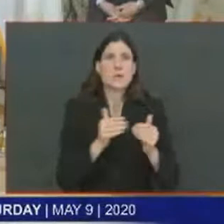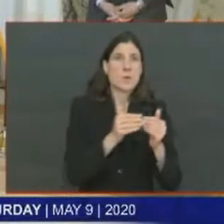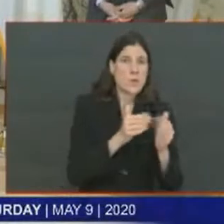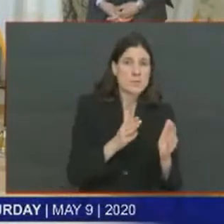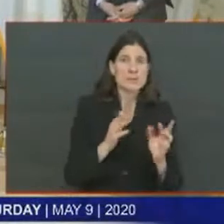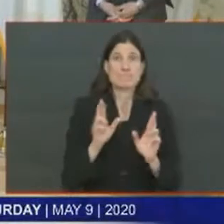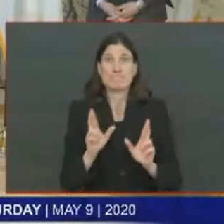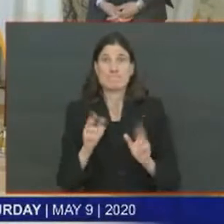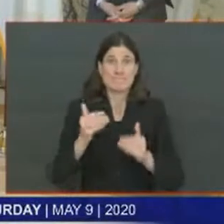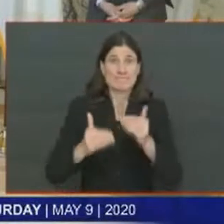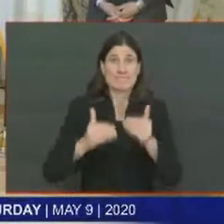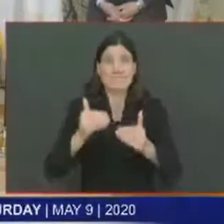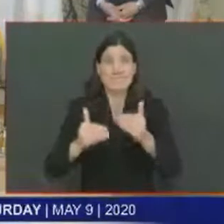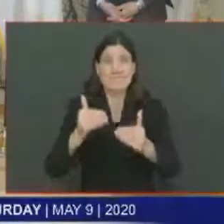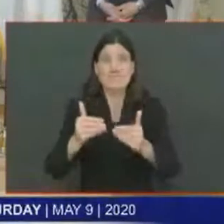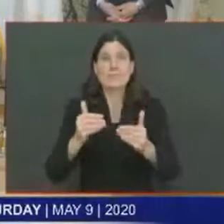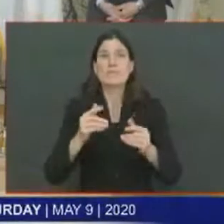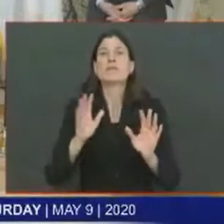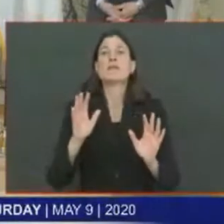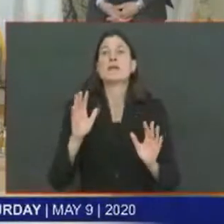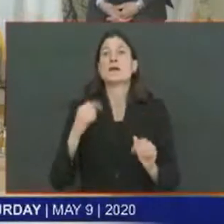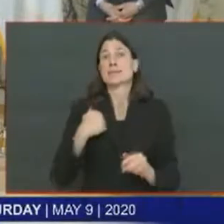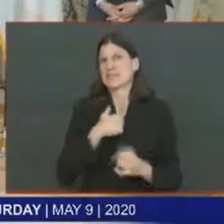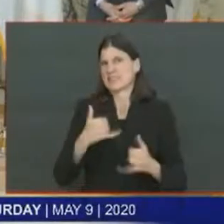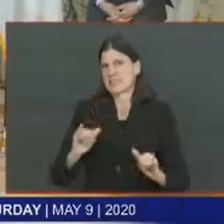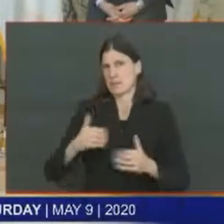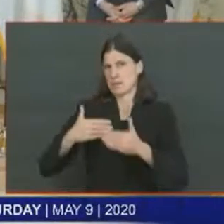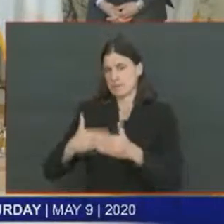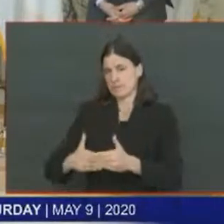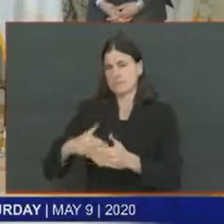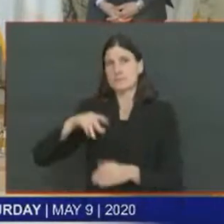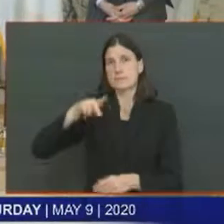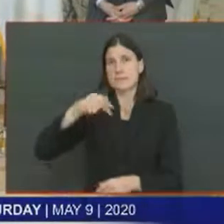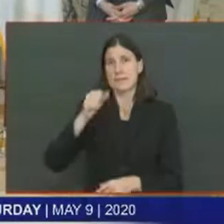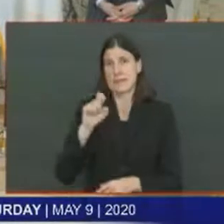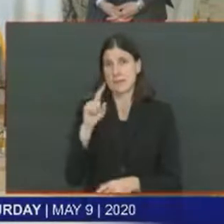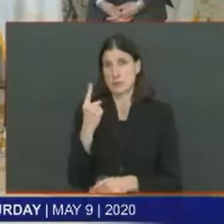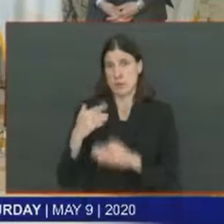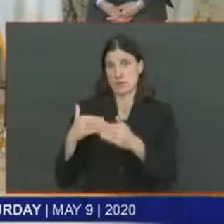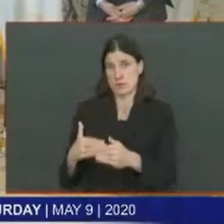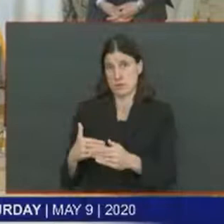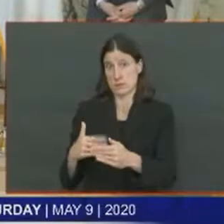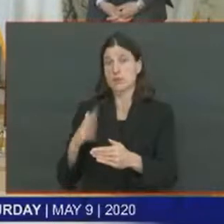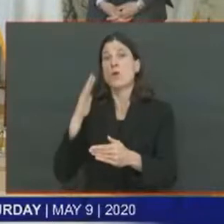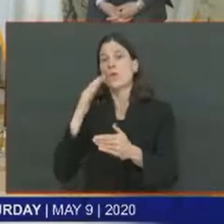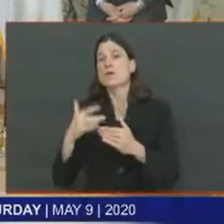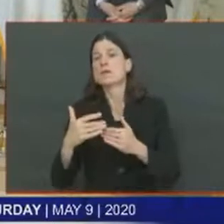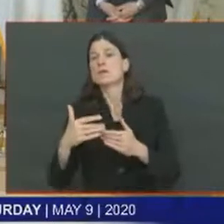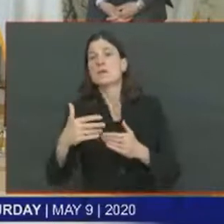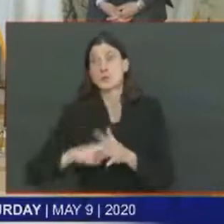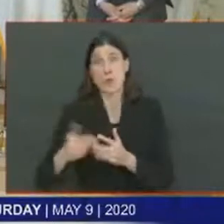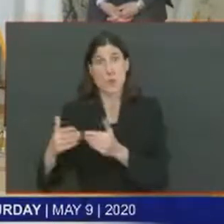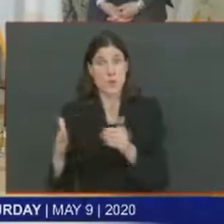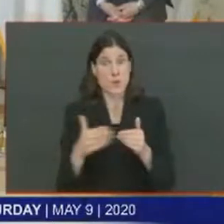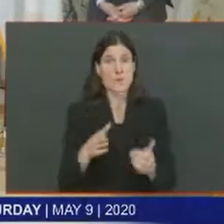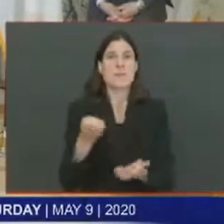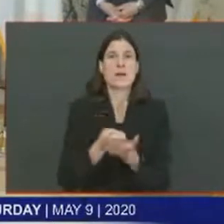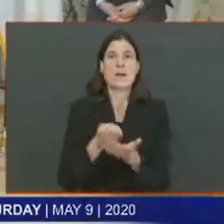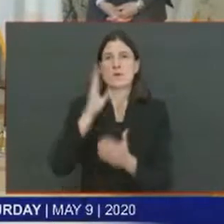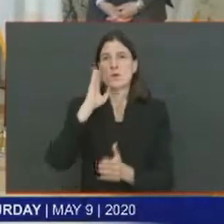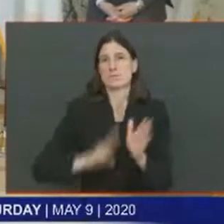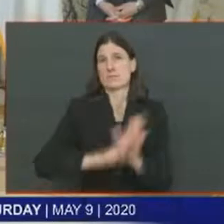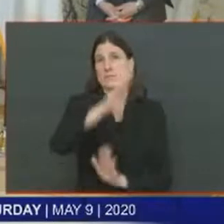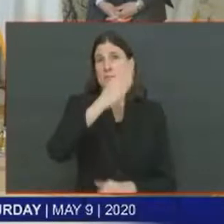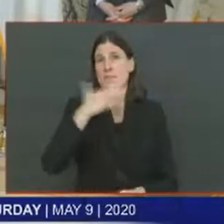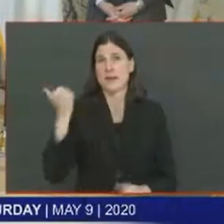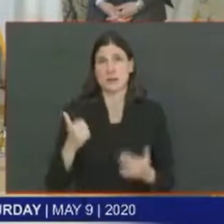beginning of standing our economy back up and coming out the other end stronger and more resilient than we went into it. Having said that,